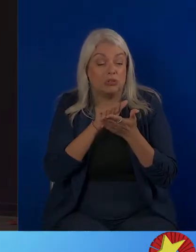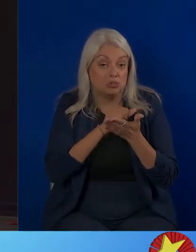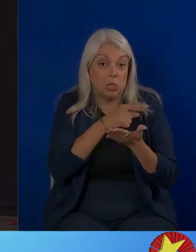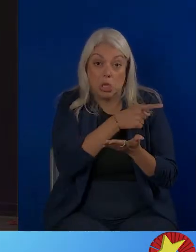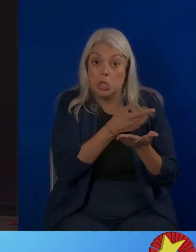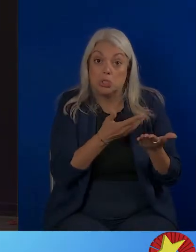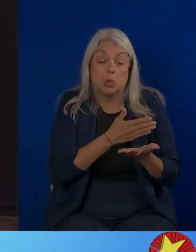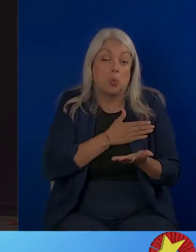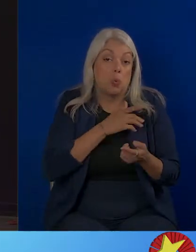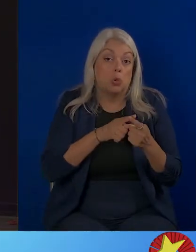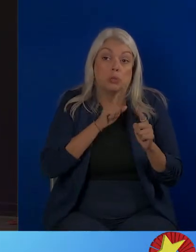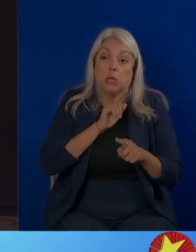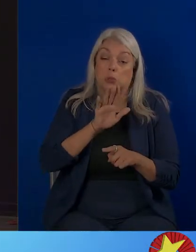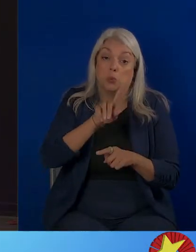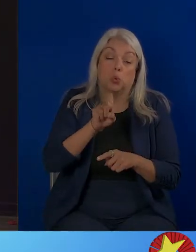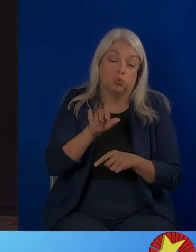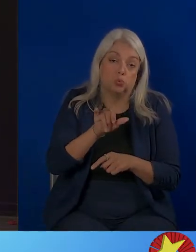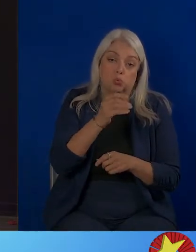to answer questions about that.